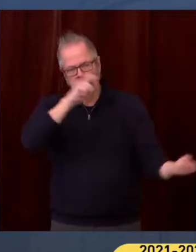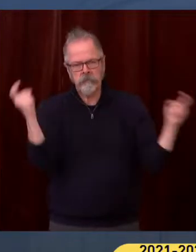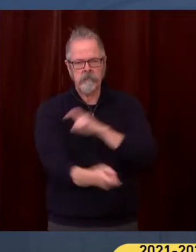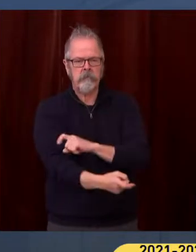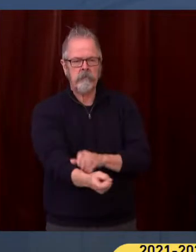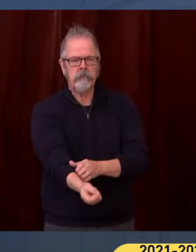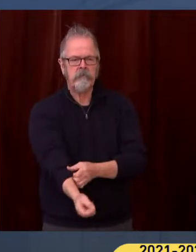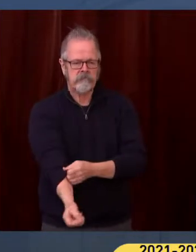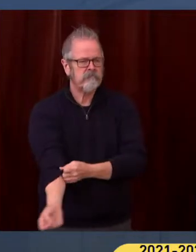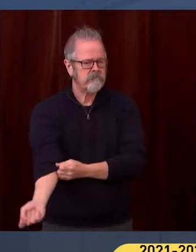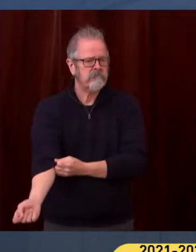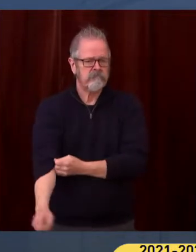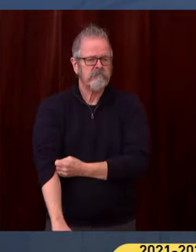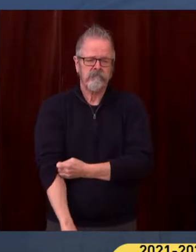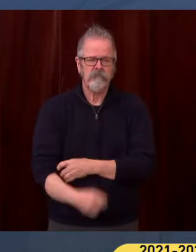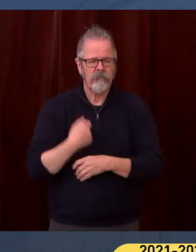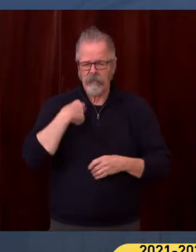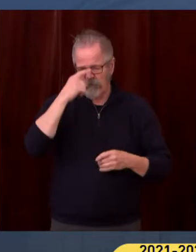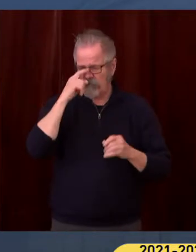move this forward.